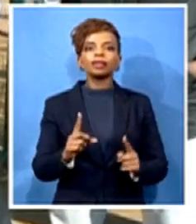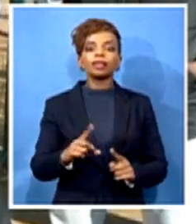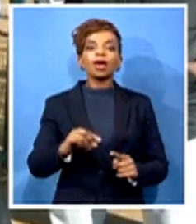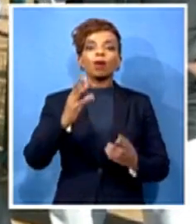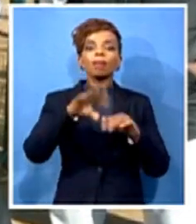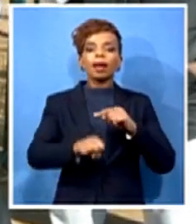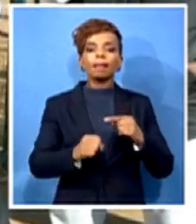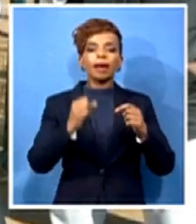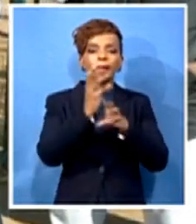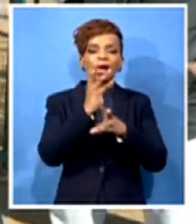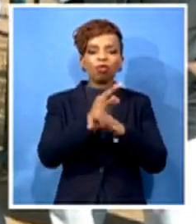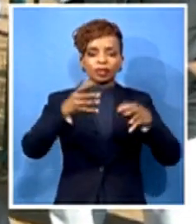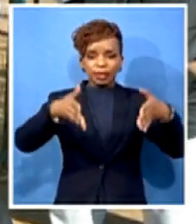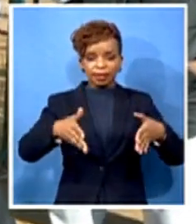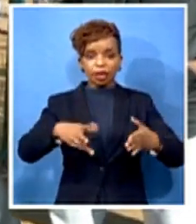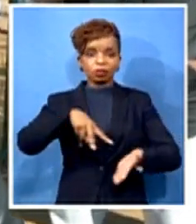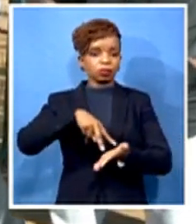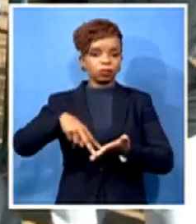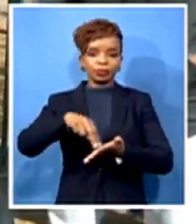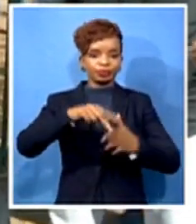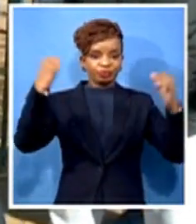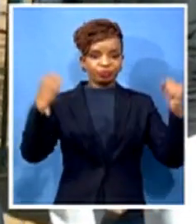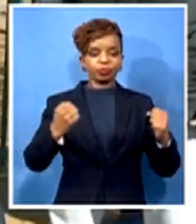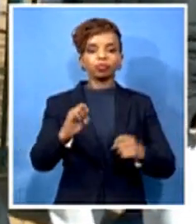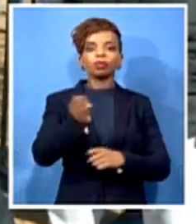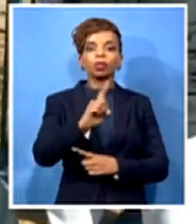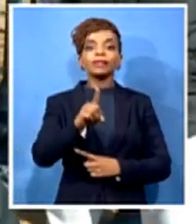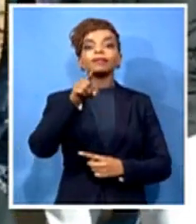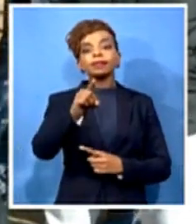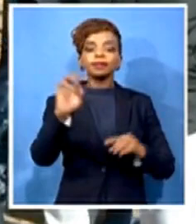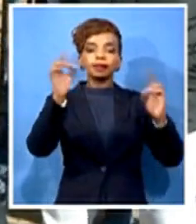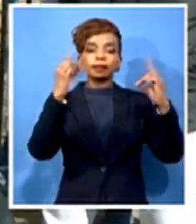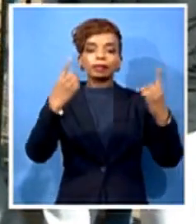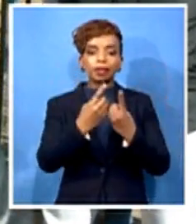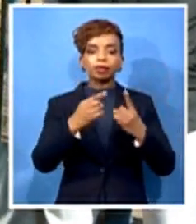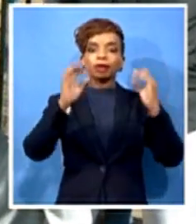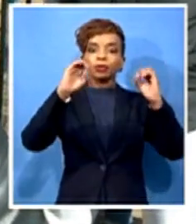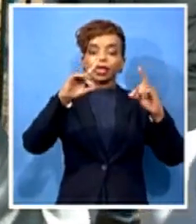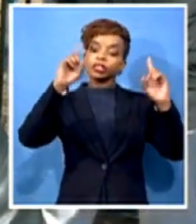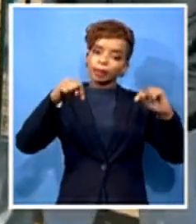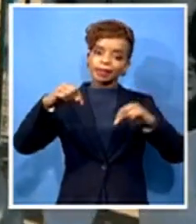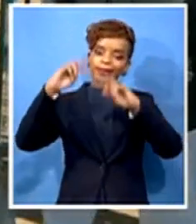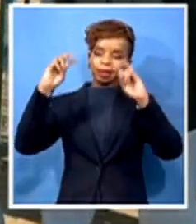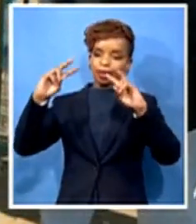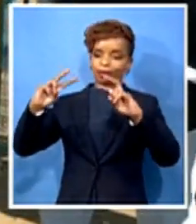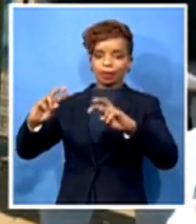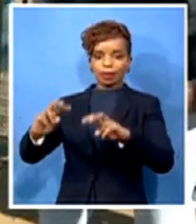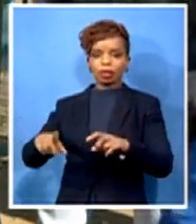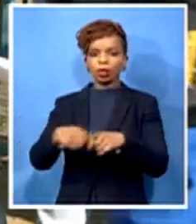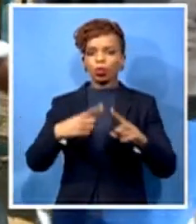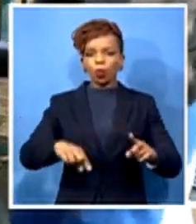and the Department of Education must launch an investigation. We've also understood that 14 teachers, those